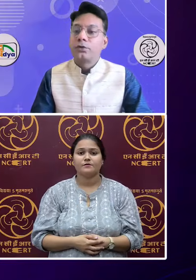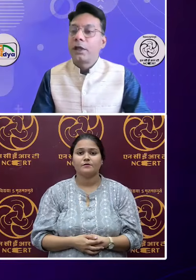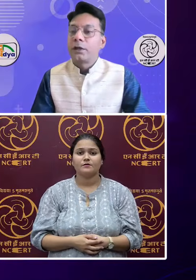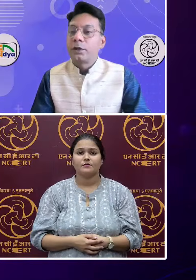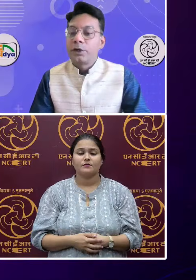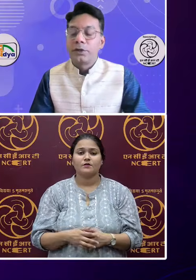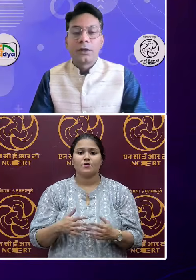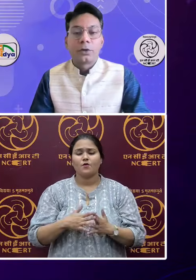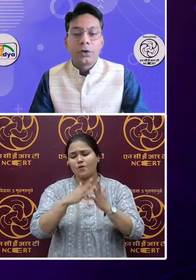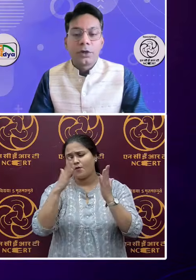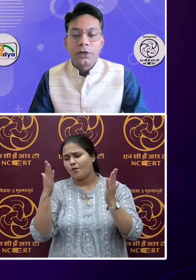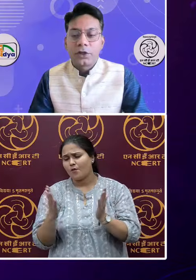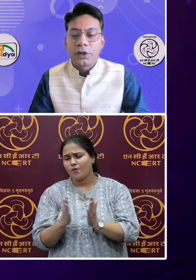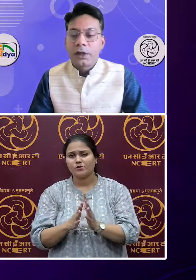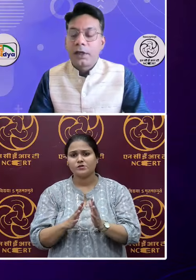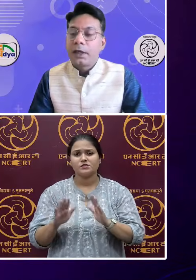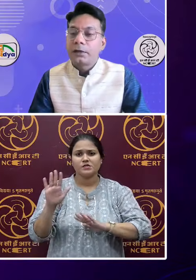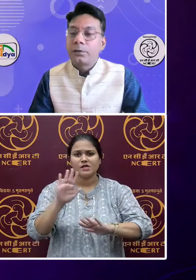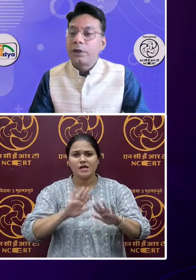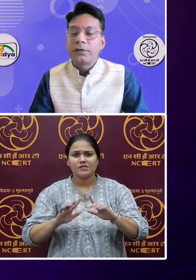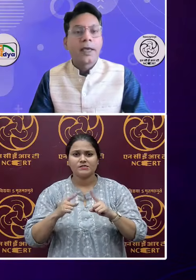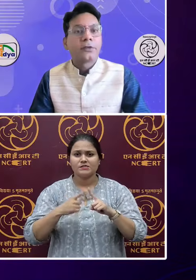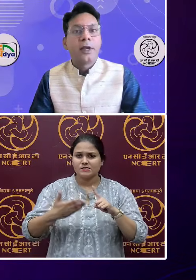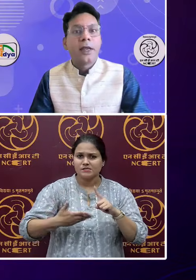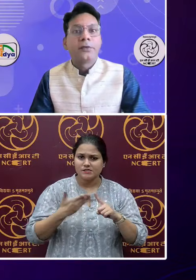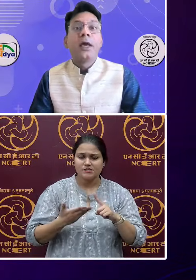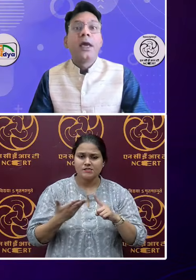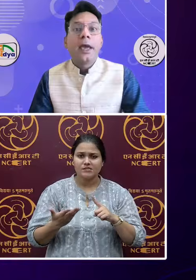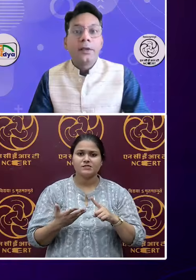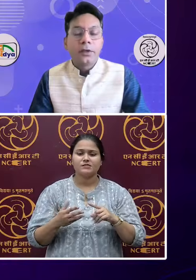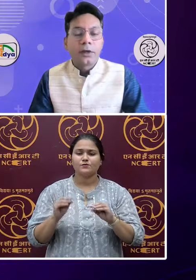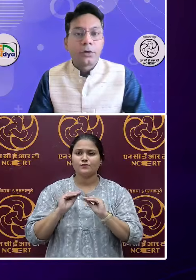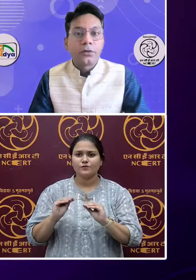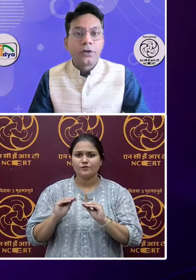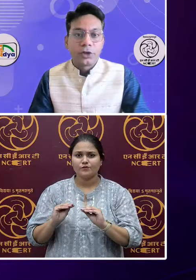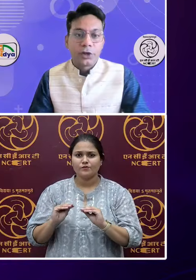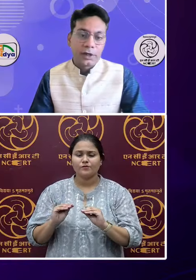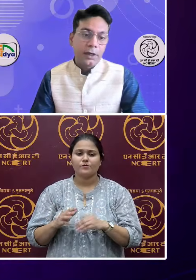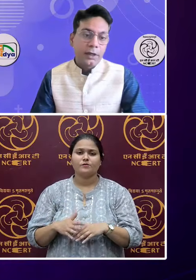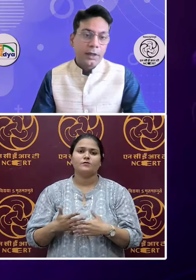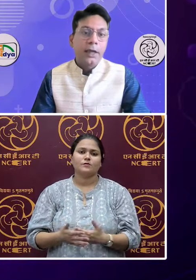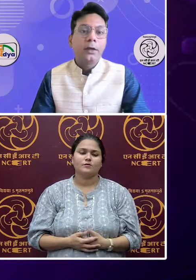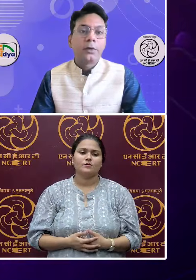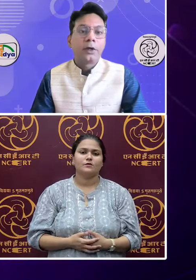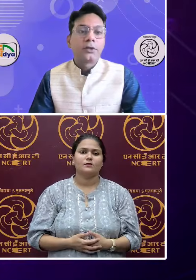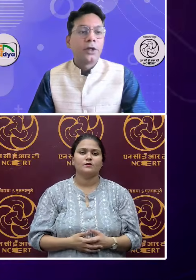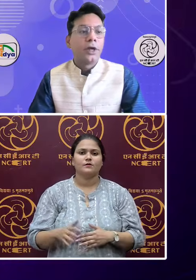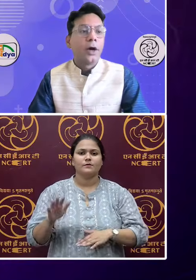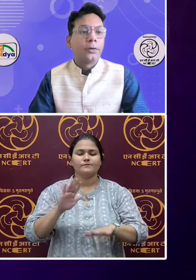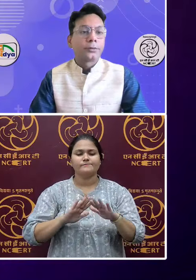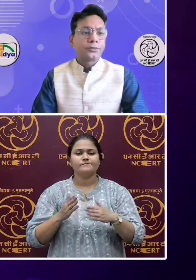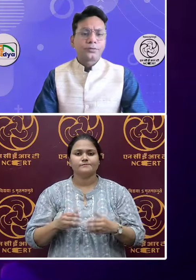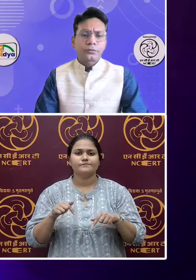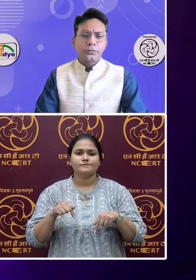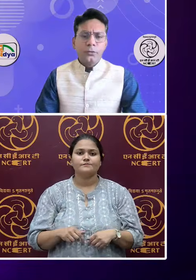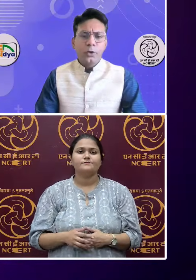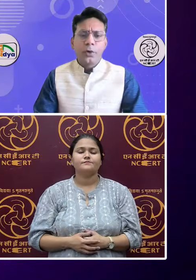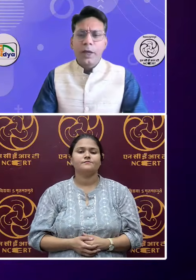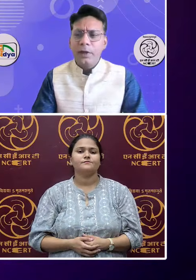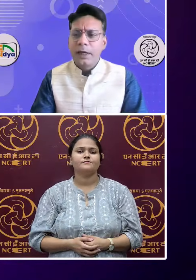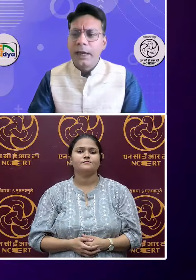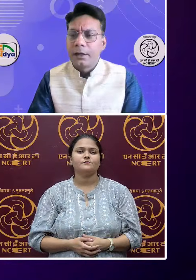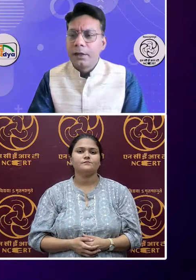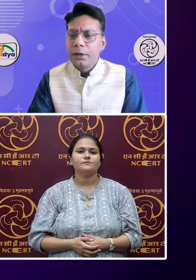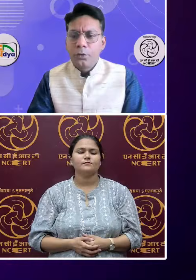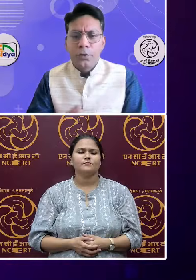all those activities, synchronous teaching learning activities as well as asynchronous teaching learning activities. Now,